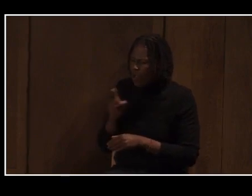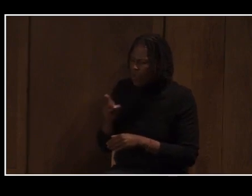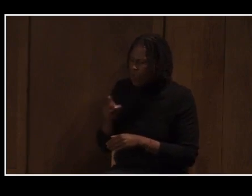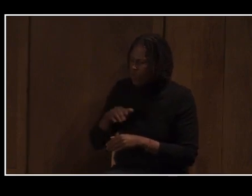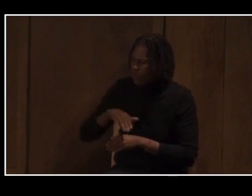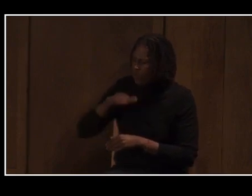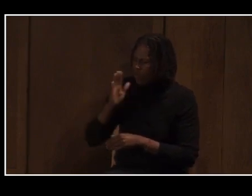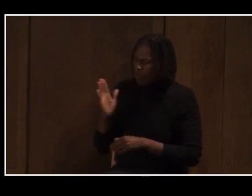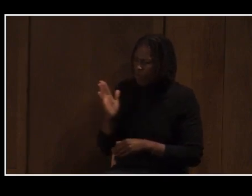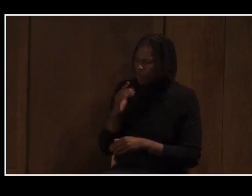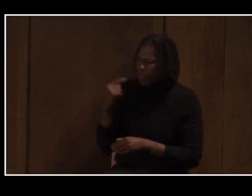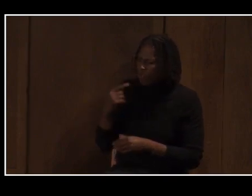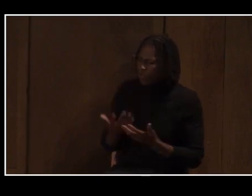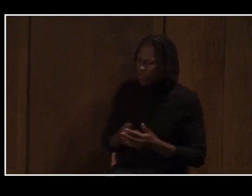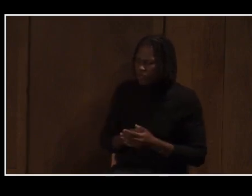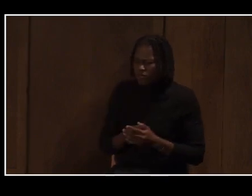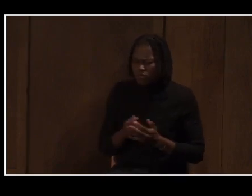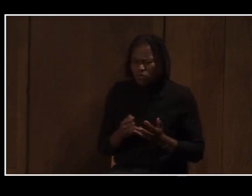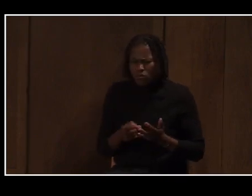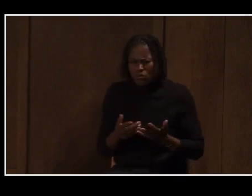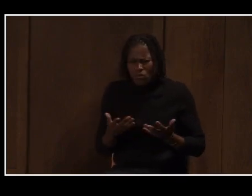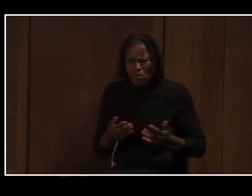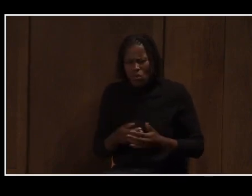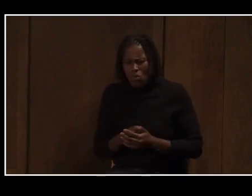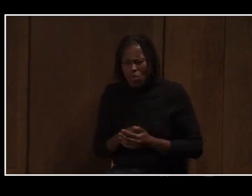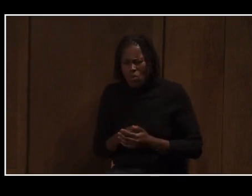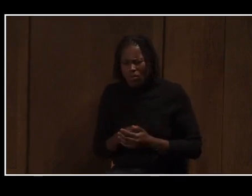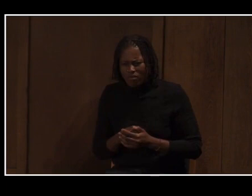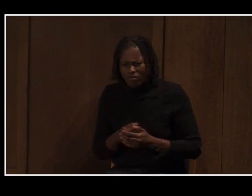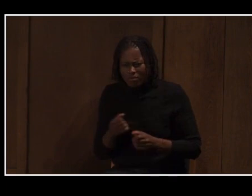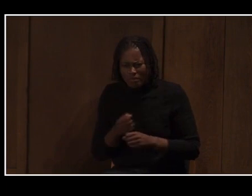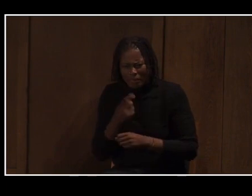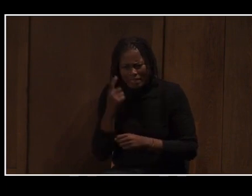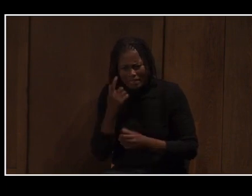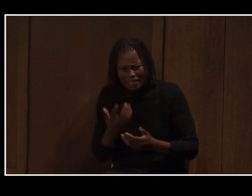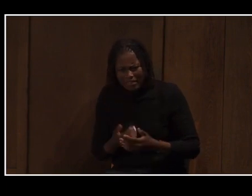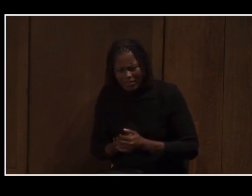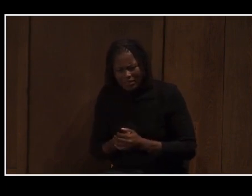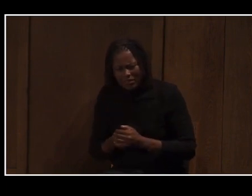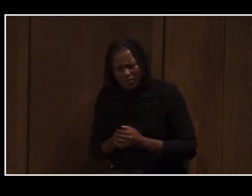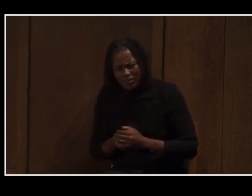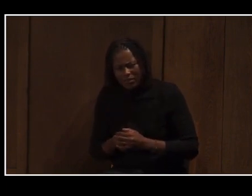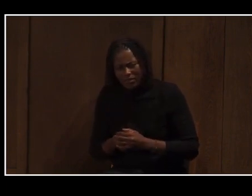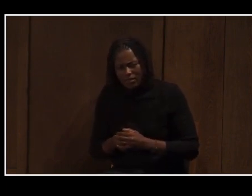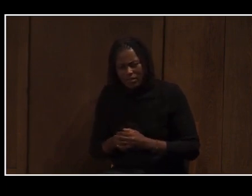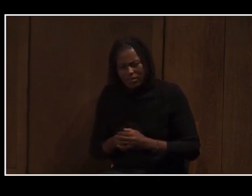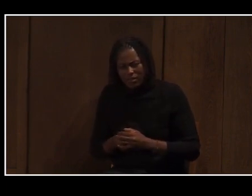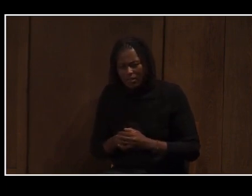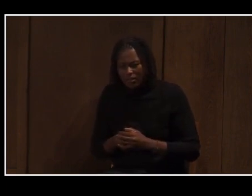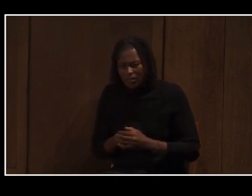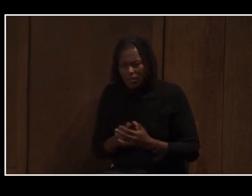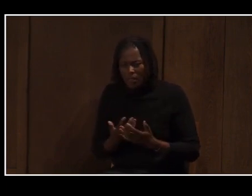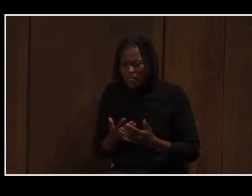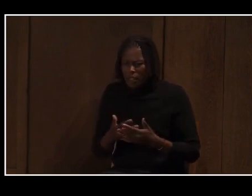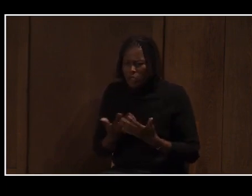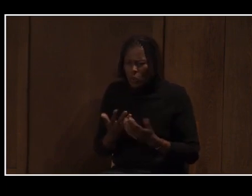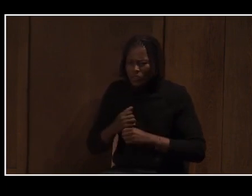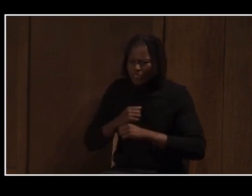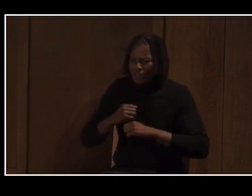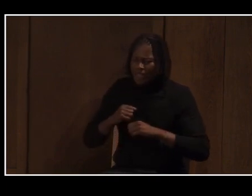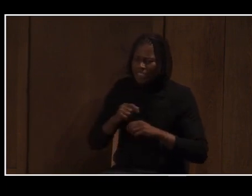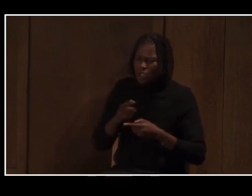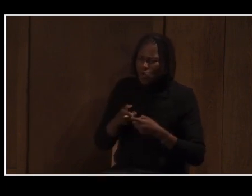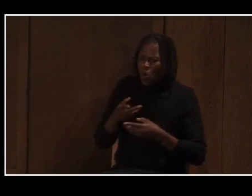what? How does that make any sense? There was no place for me in your economy until